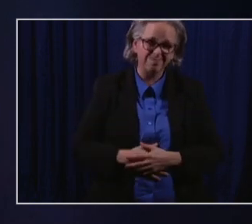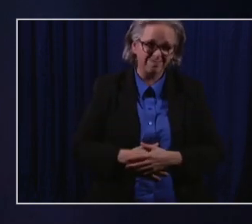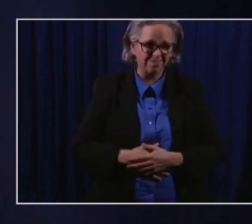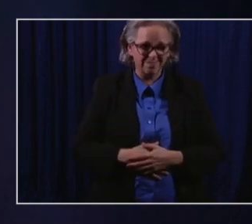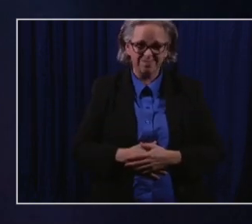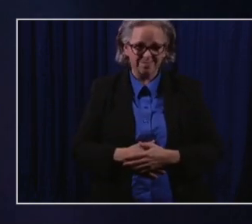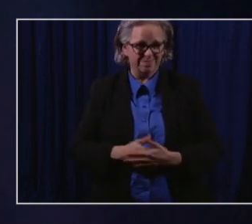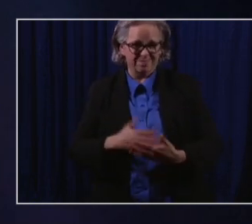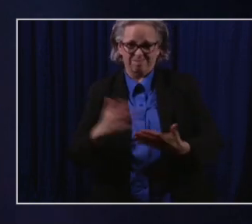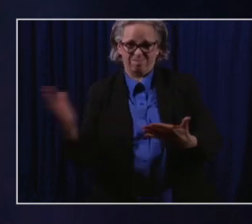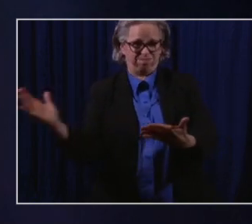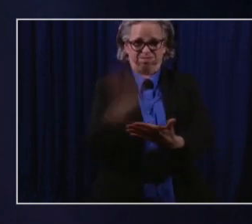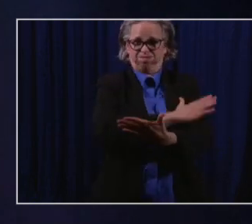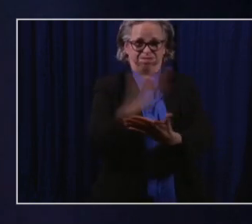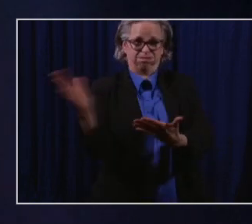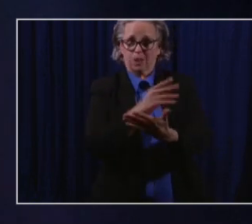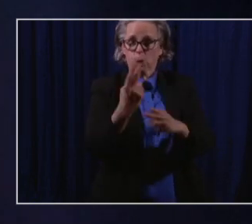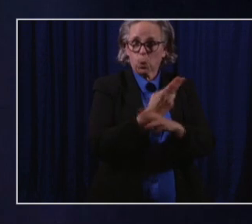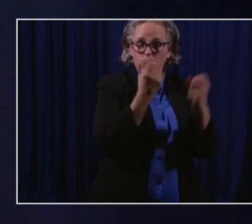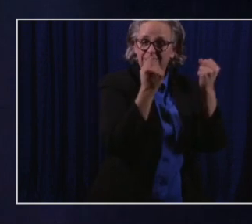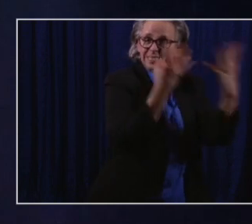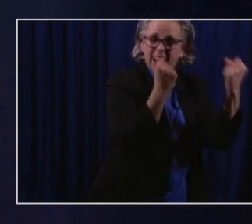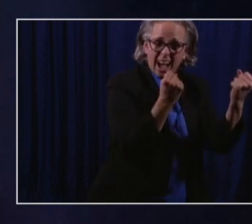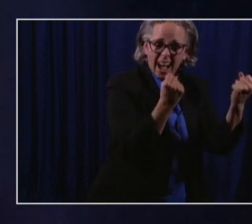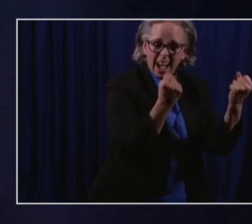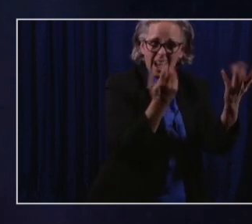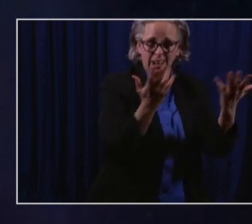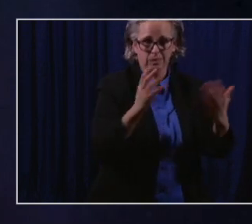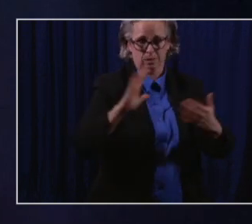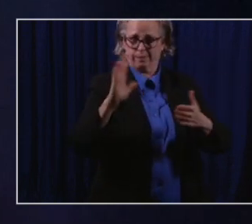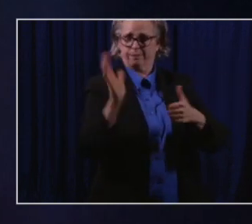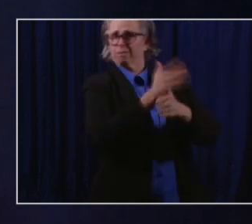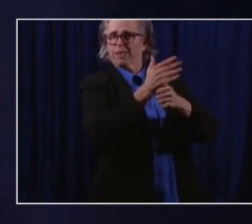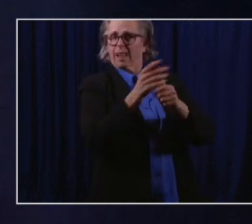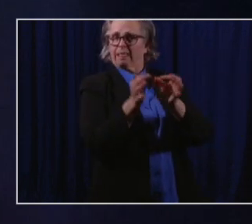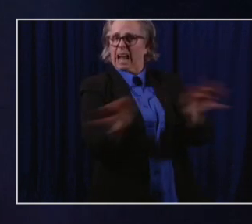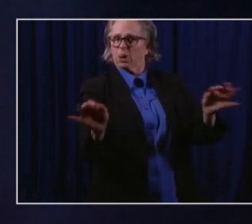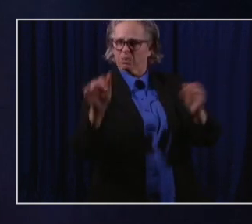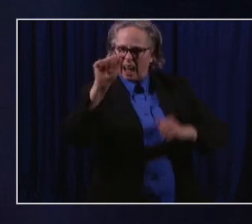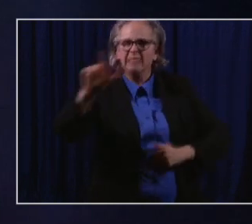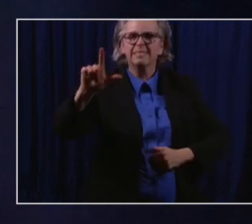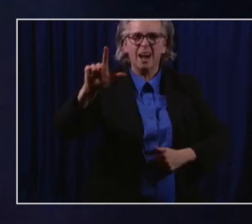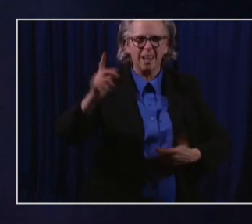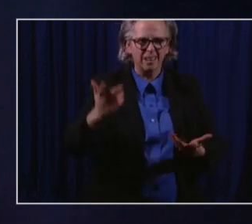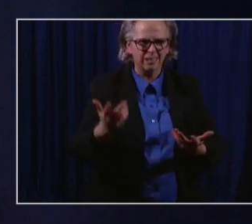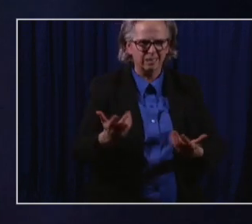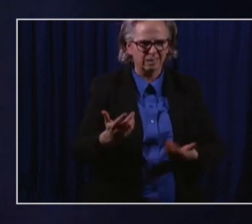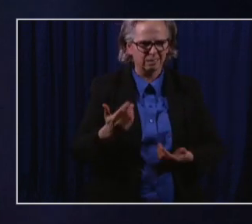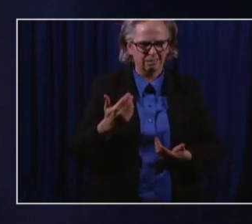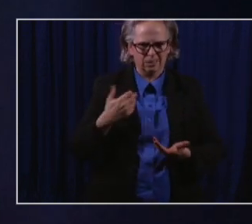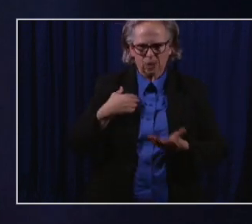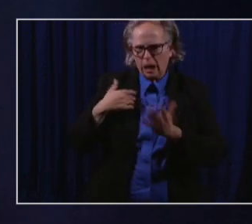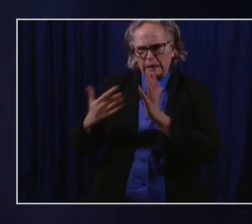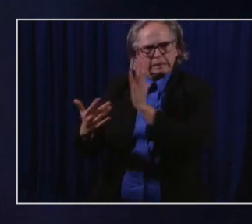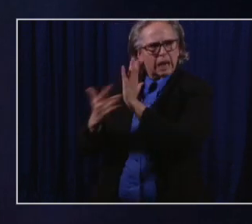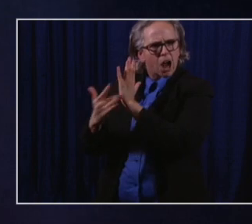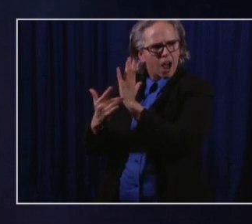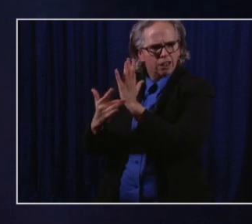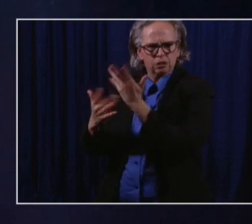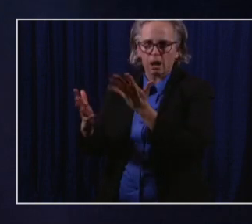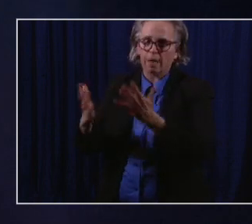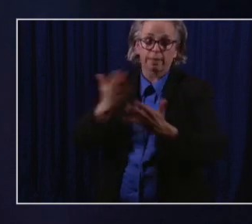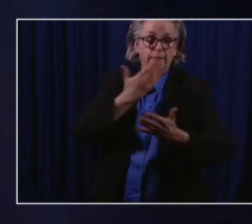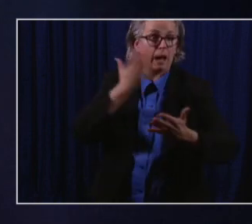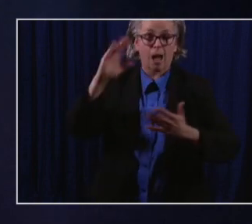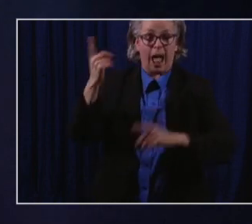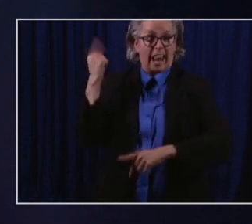use American Sign Language as their primary language, and so we are using technology that we received last year, thankfully right in time